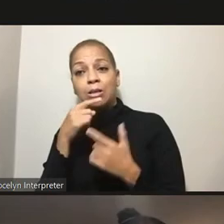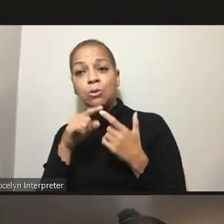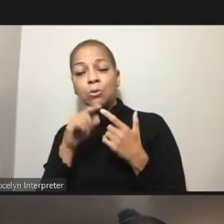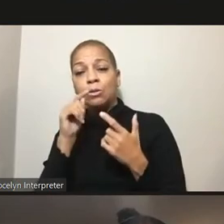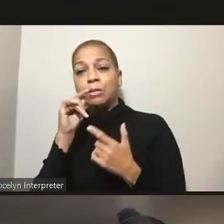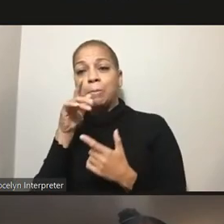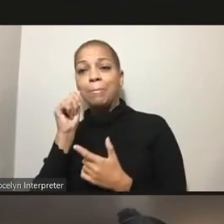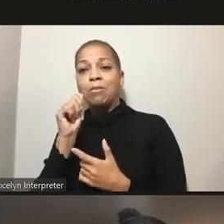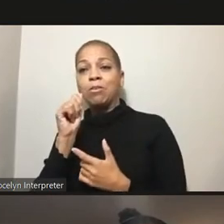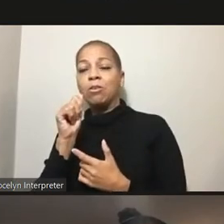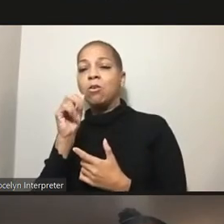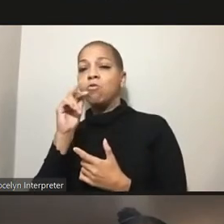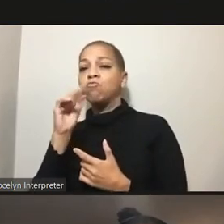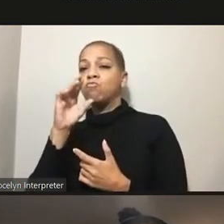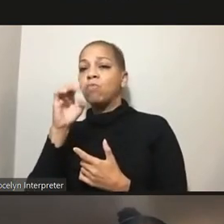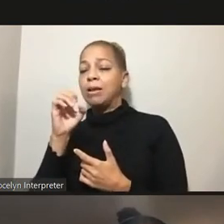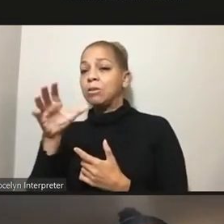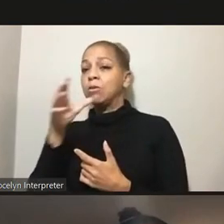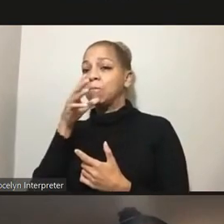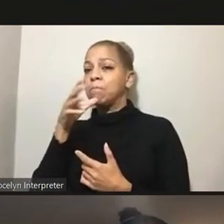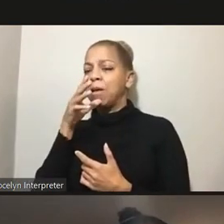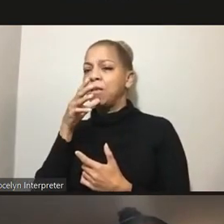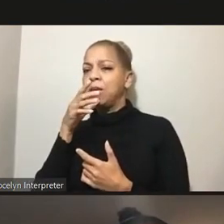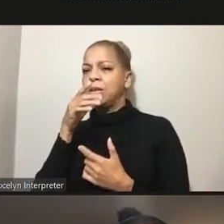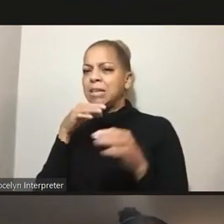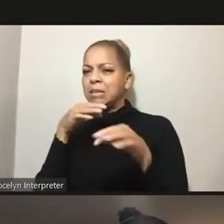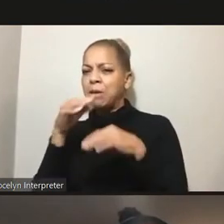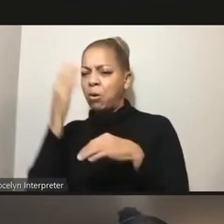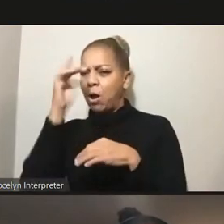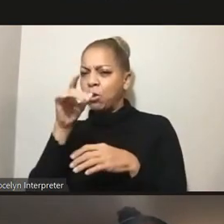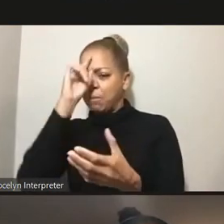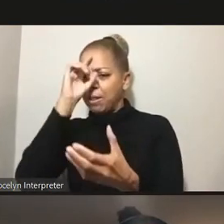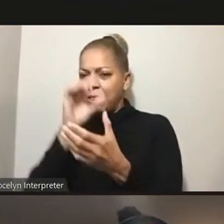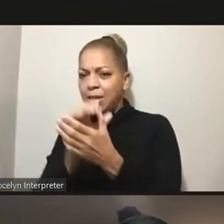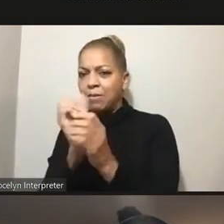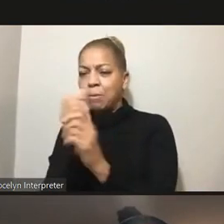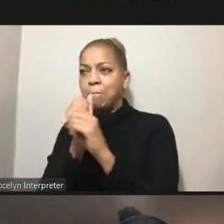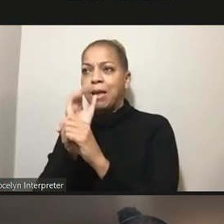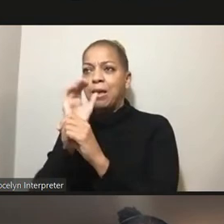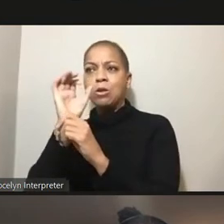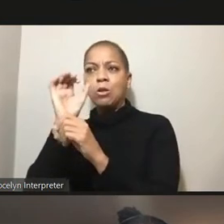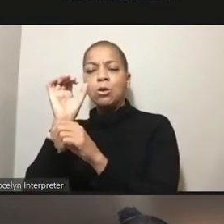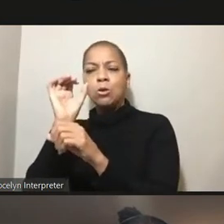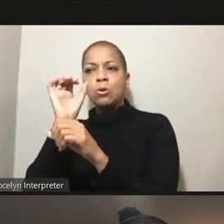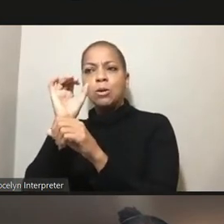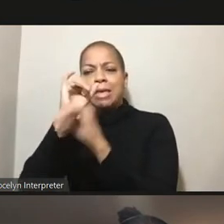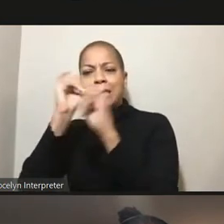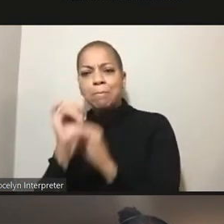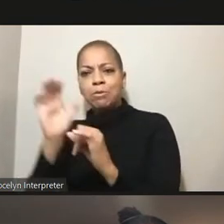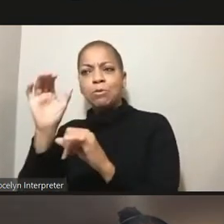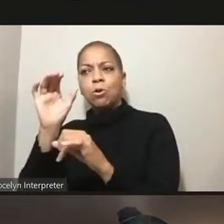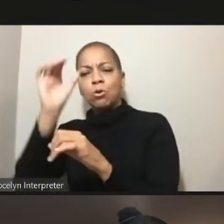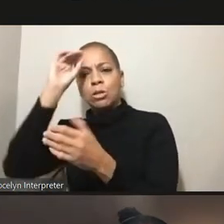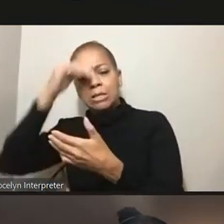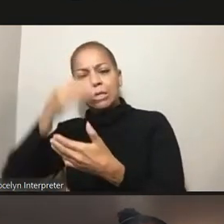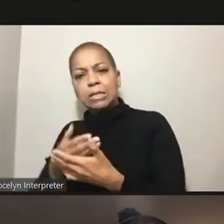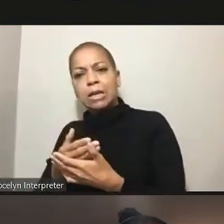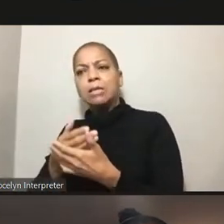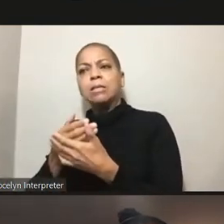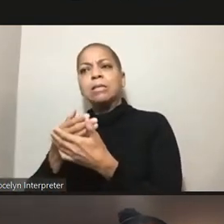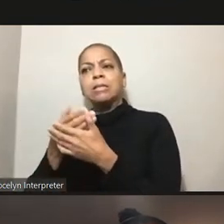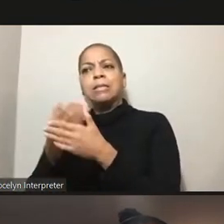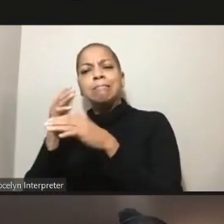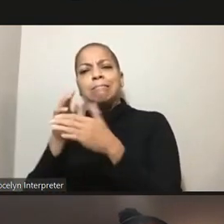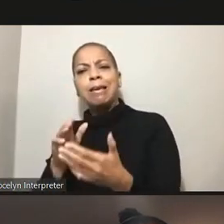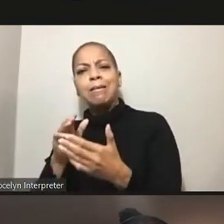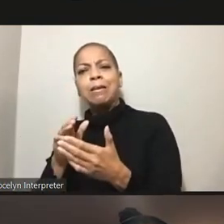to explain why you believe in exhibiting the work you made of images of her son's death, despite her objections? Have